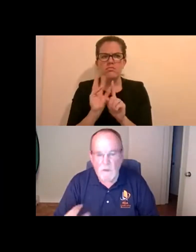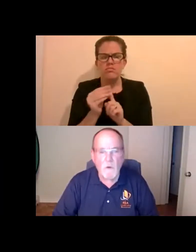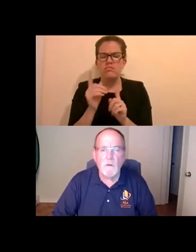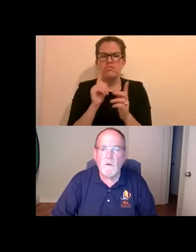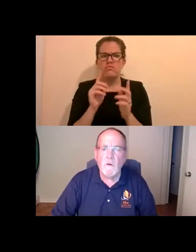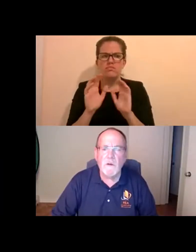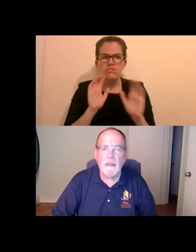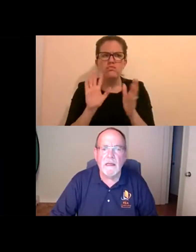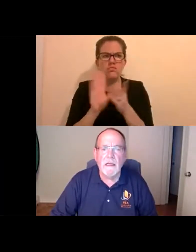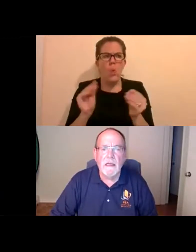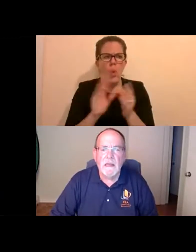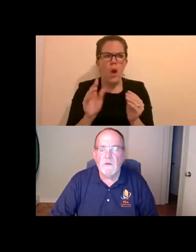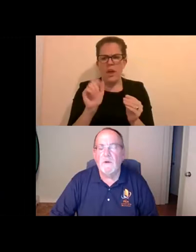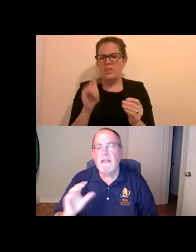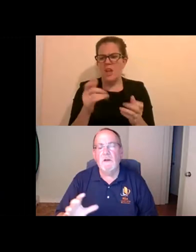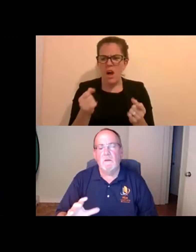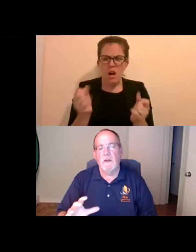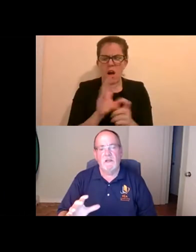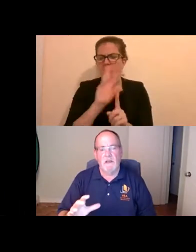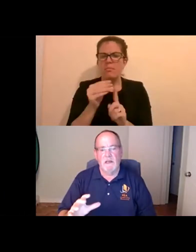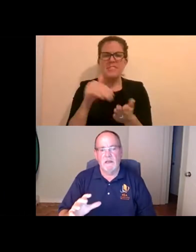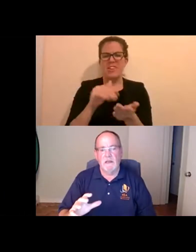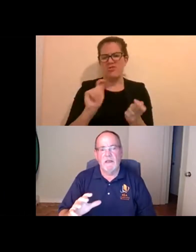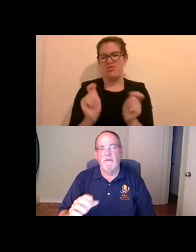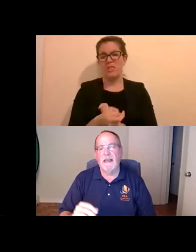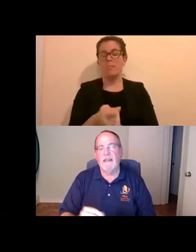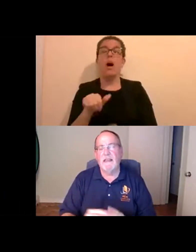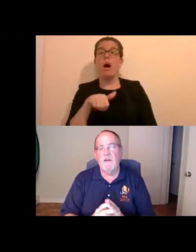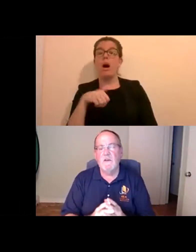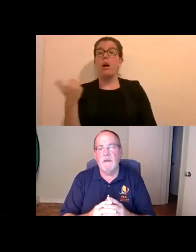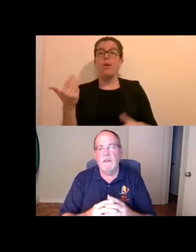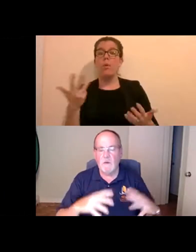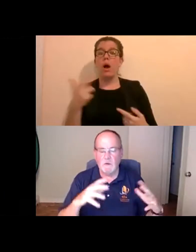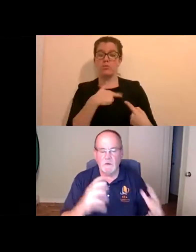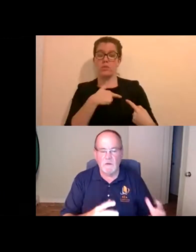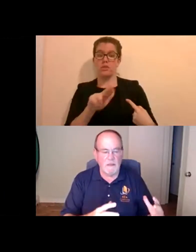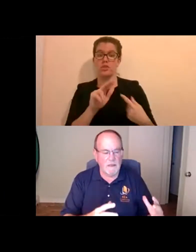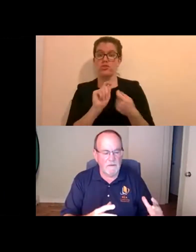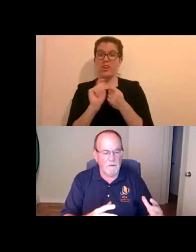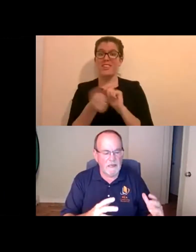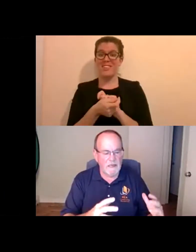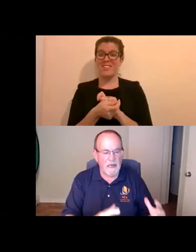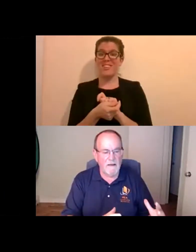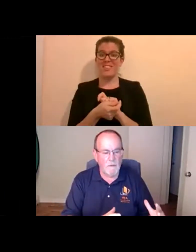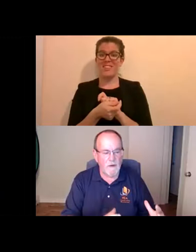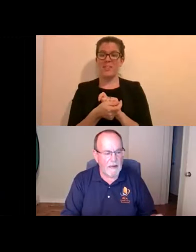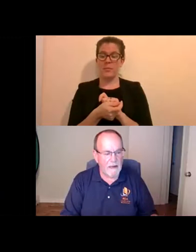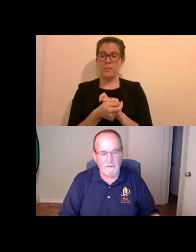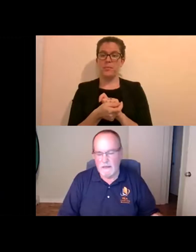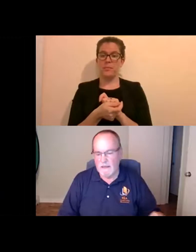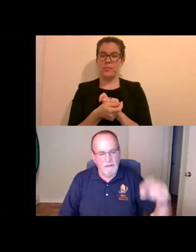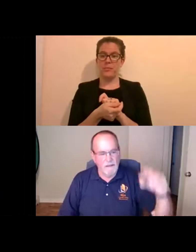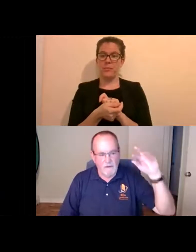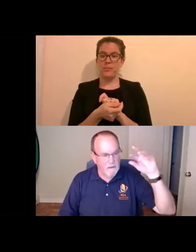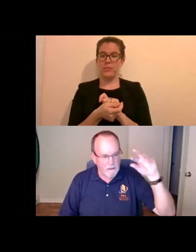And one more thing is religion really changed in the fact that it used to be the schools for the deaf would